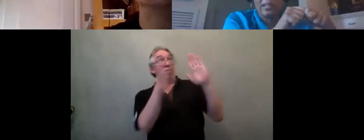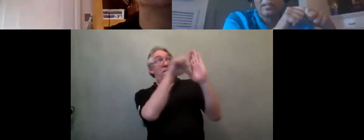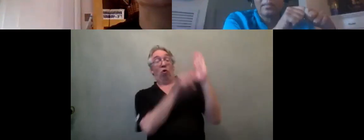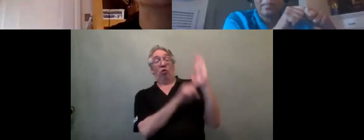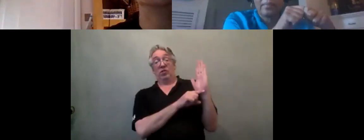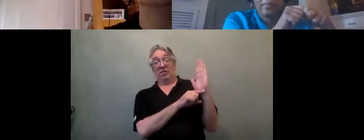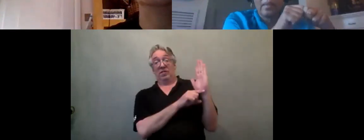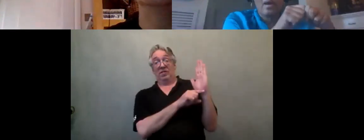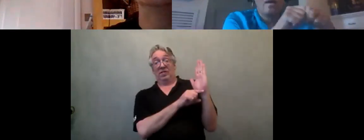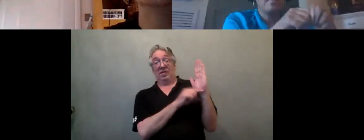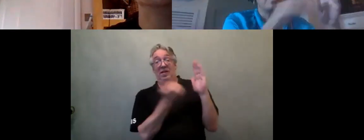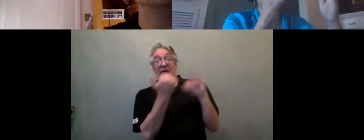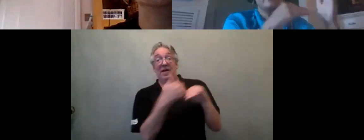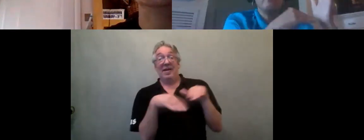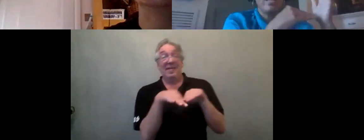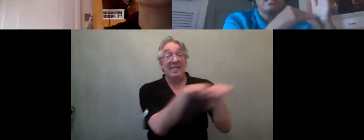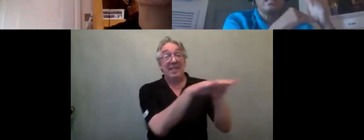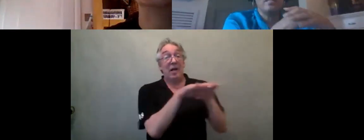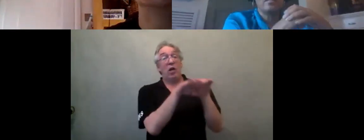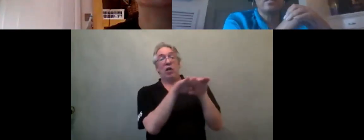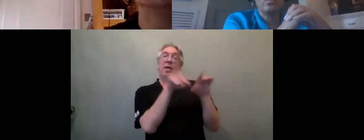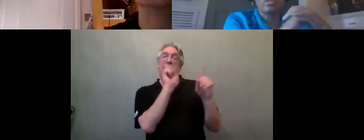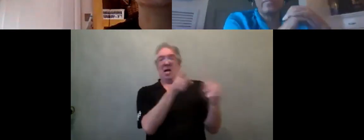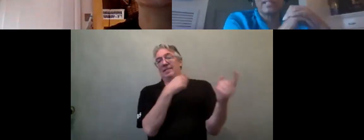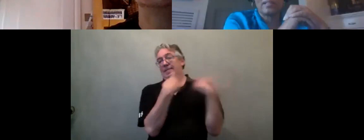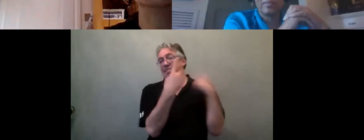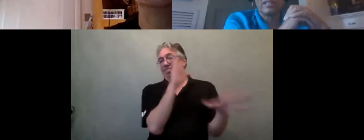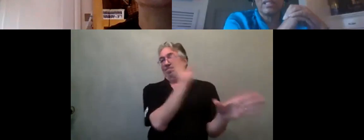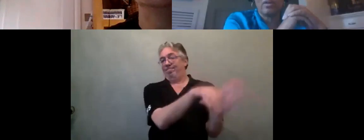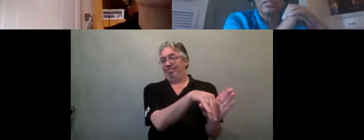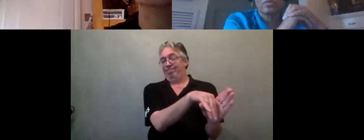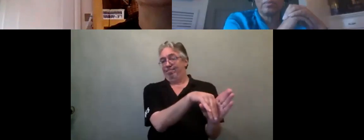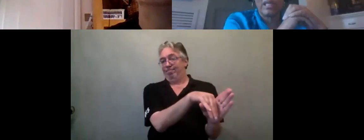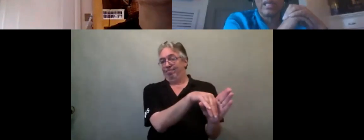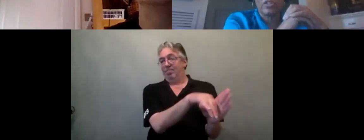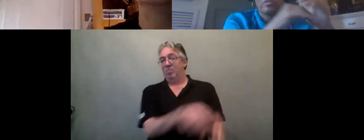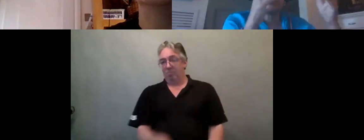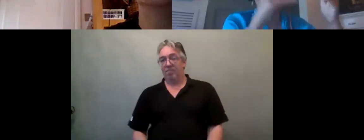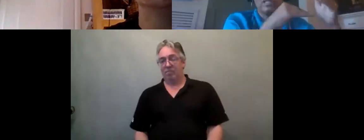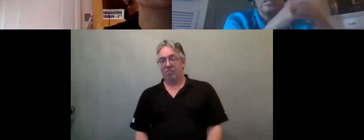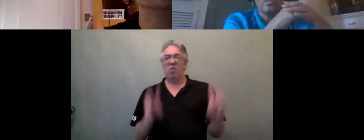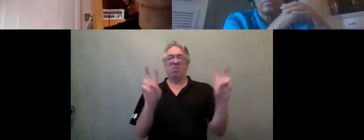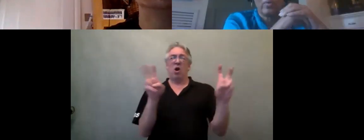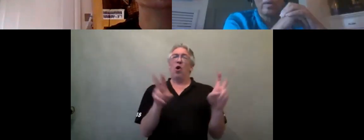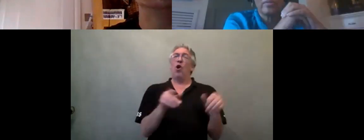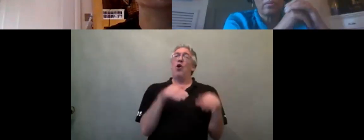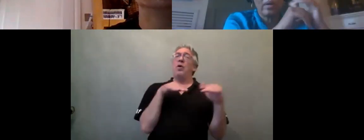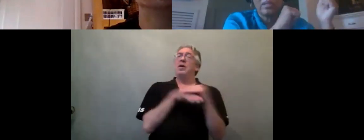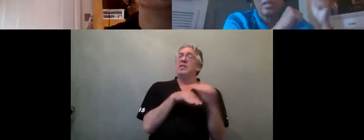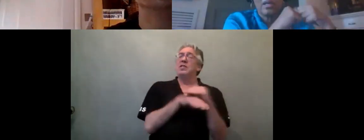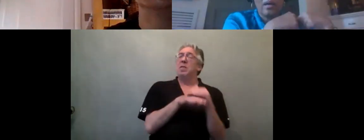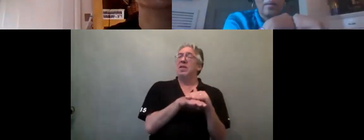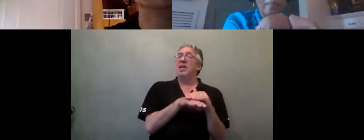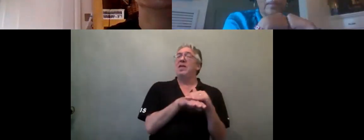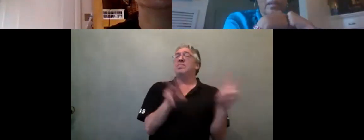and standards. And therein bake in the notion of accessibility and non-discrimination, and bake it into the requirements